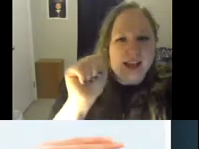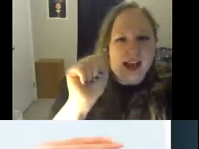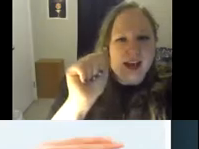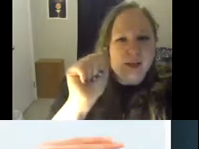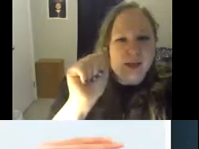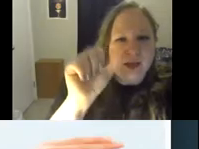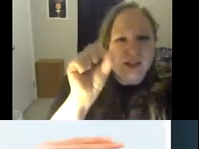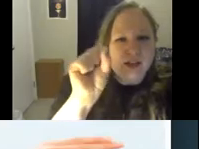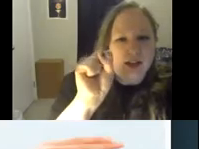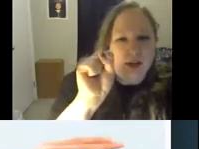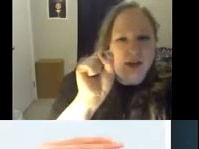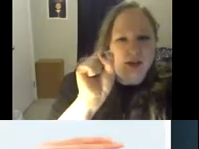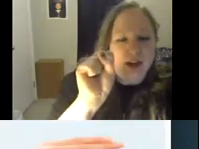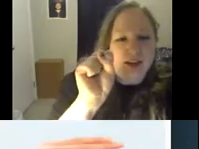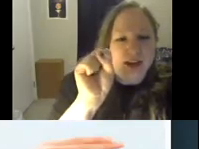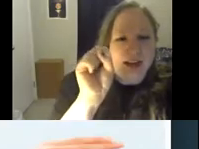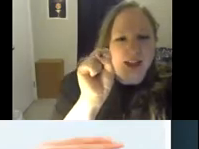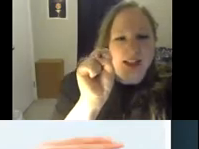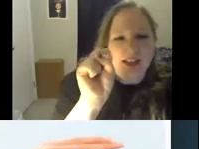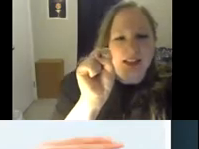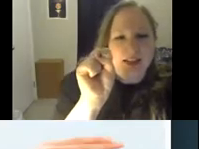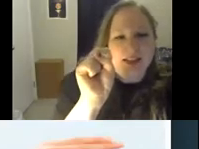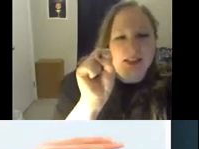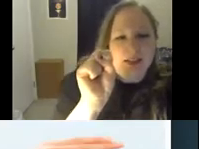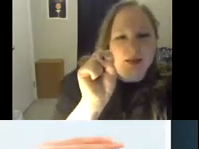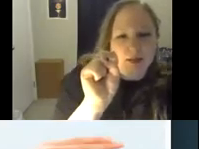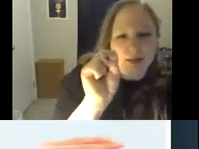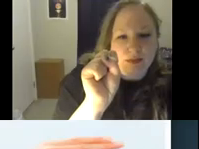It's like A, but with your thumb in front, like a fist.